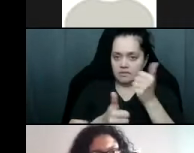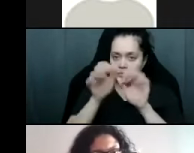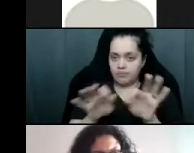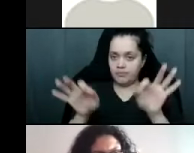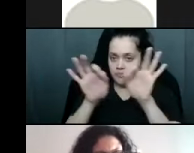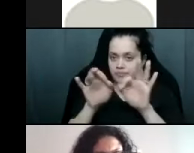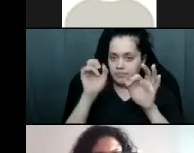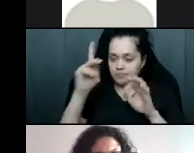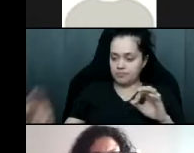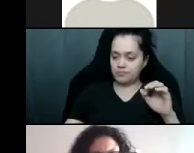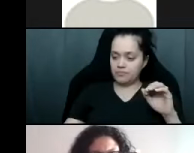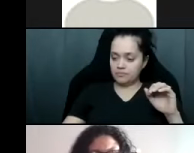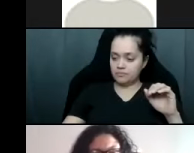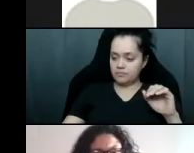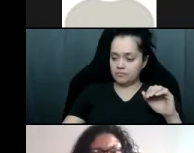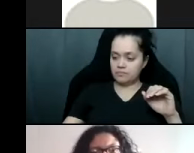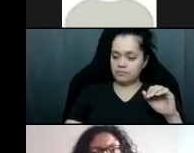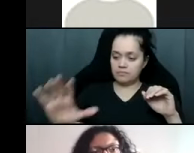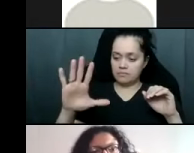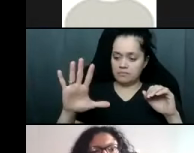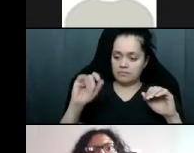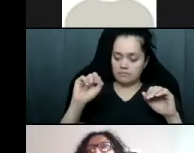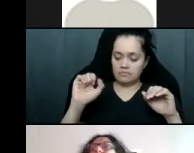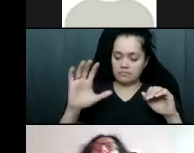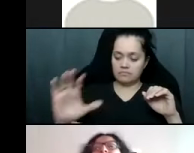forth. So 5 seconds.